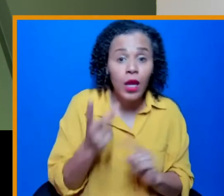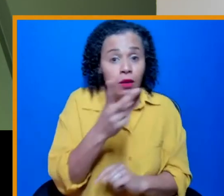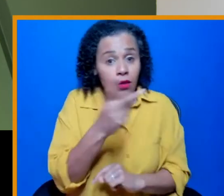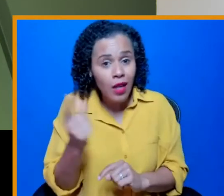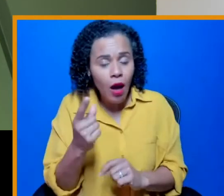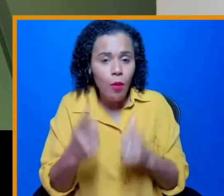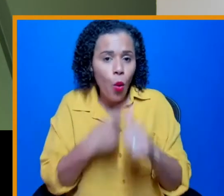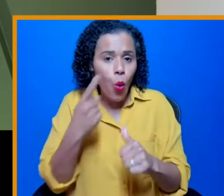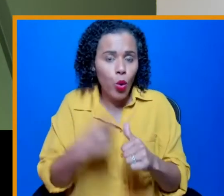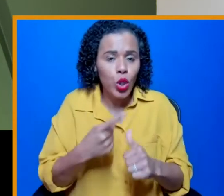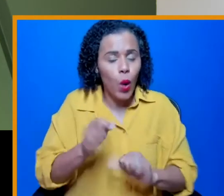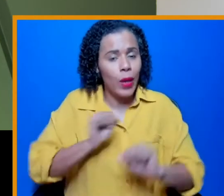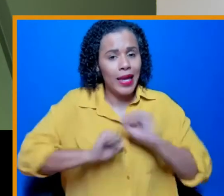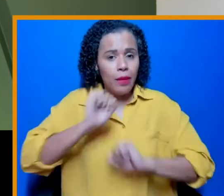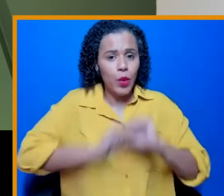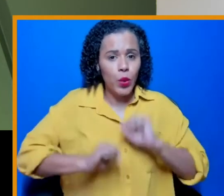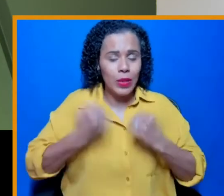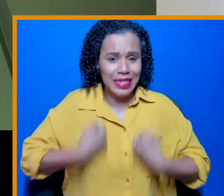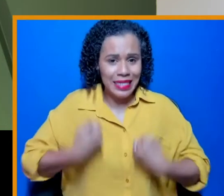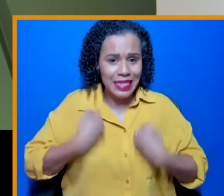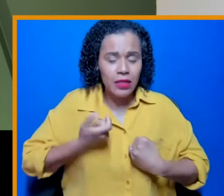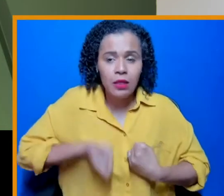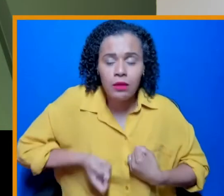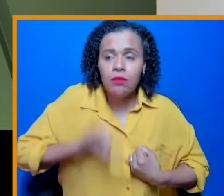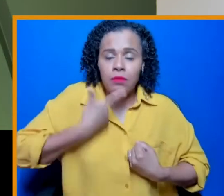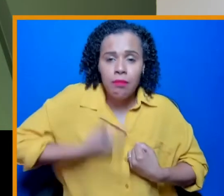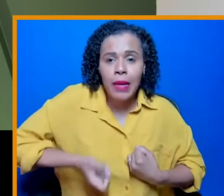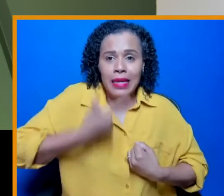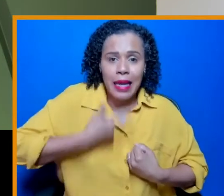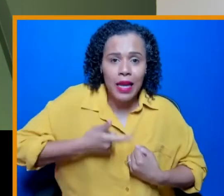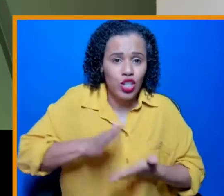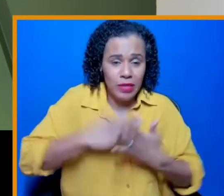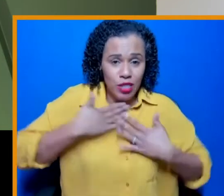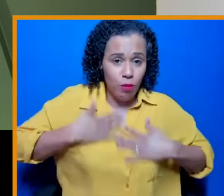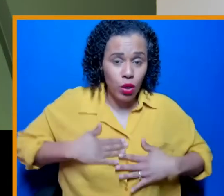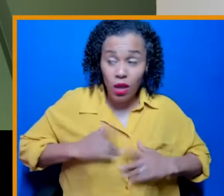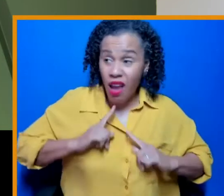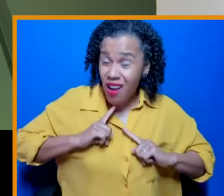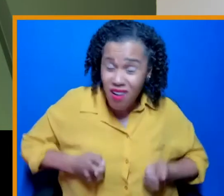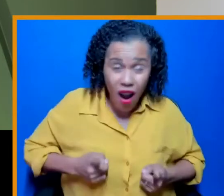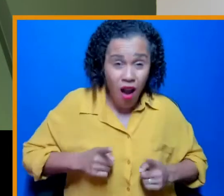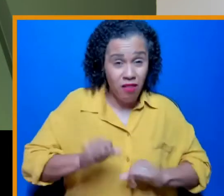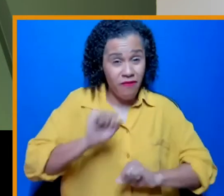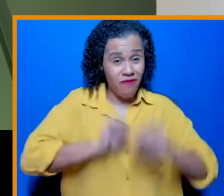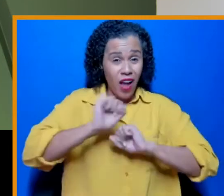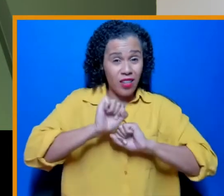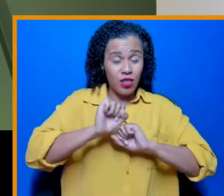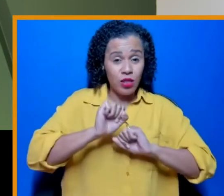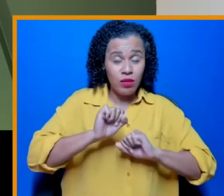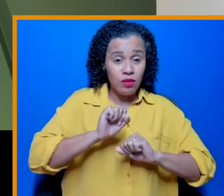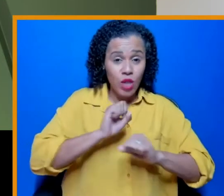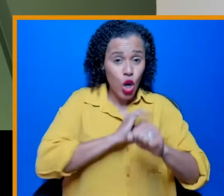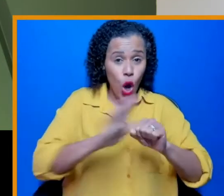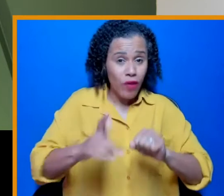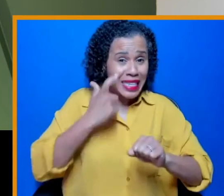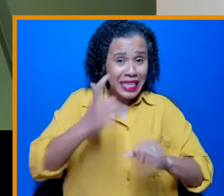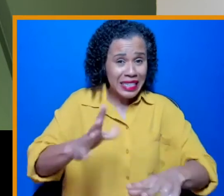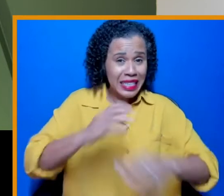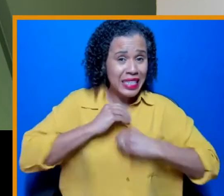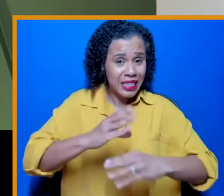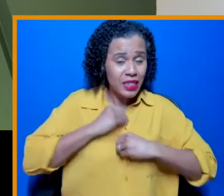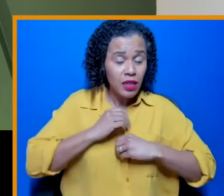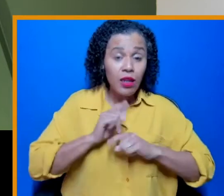strong immune suppressing medication that mean that their bodies have nothing to fight COVID with. They and their friends and